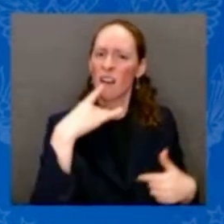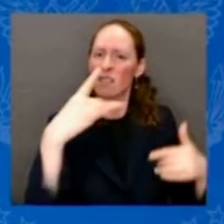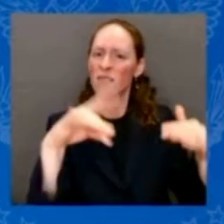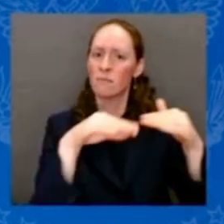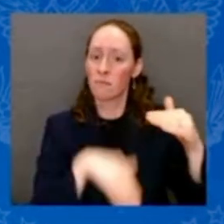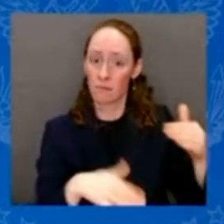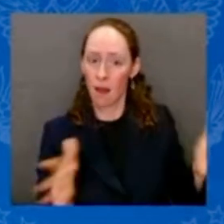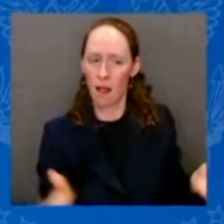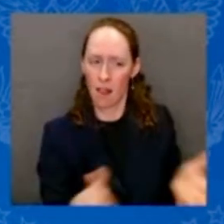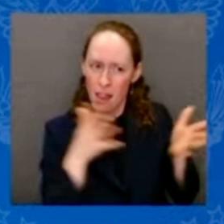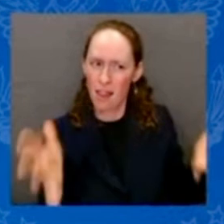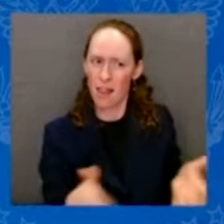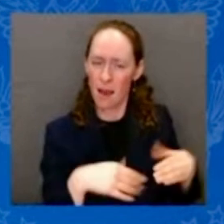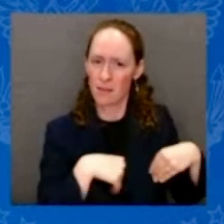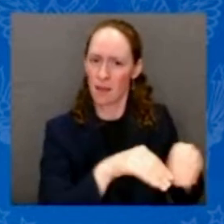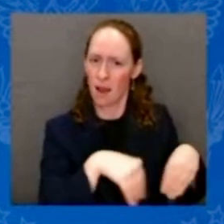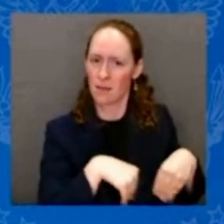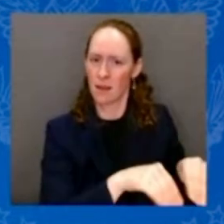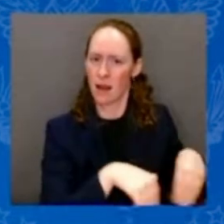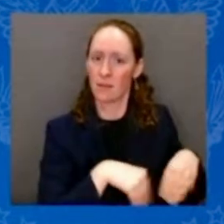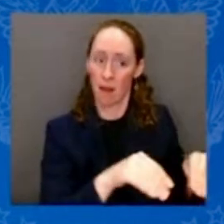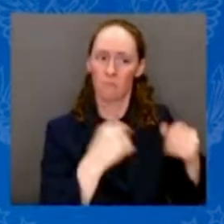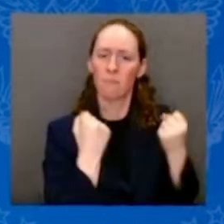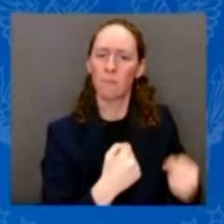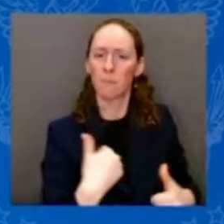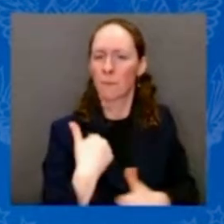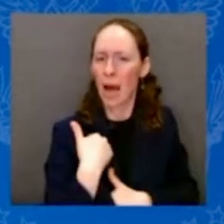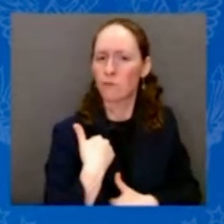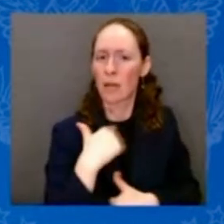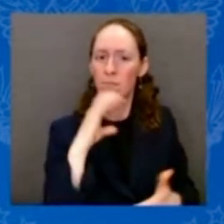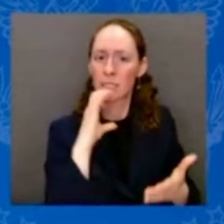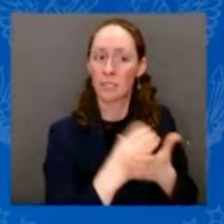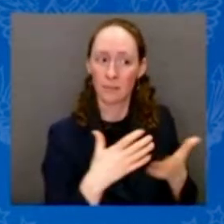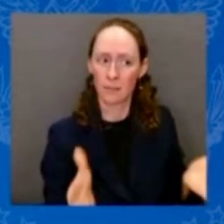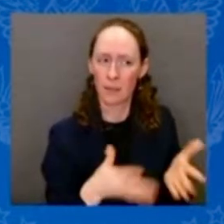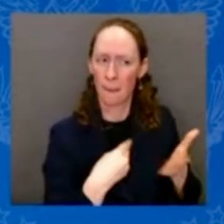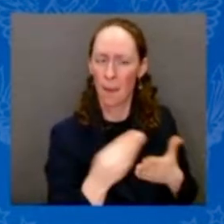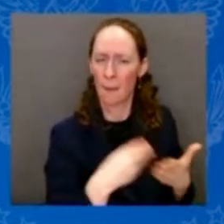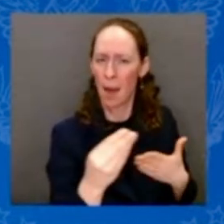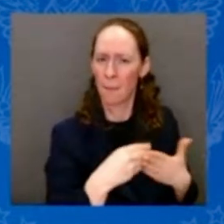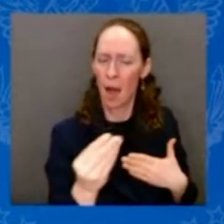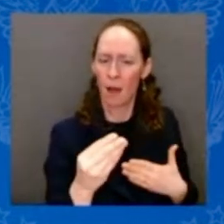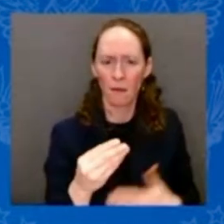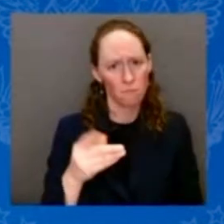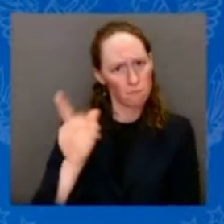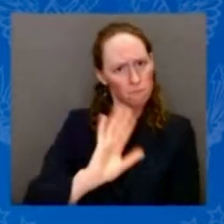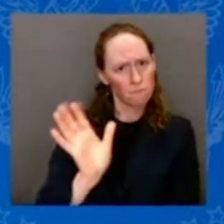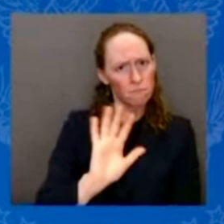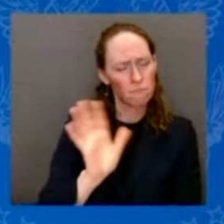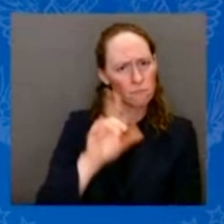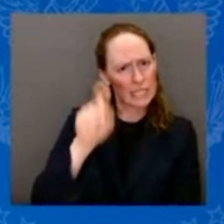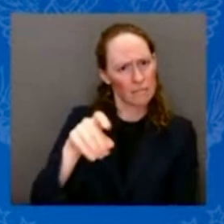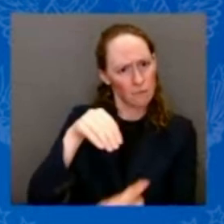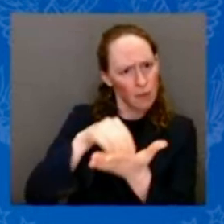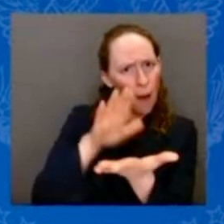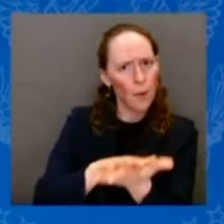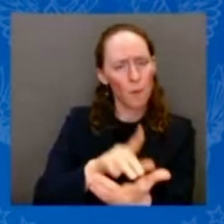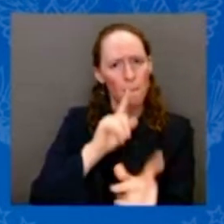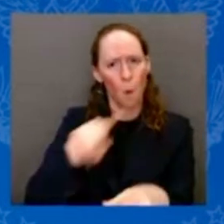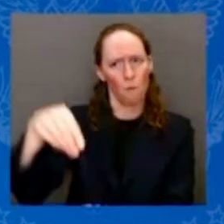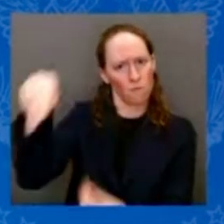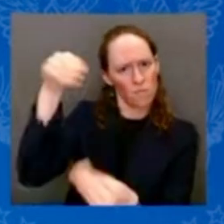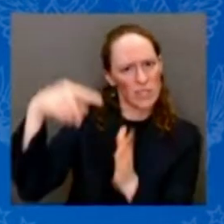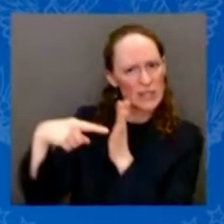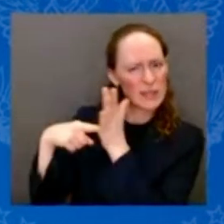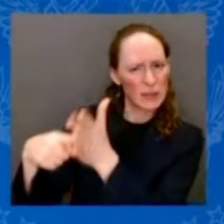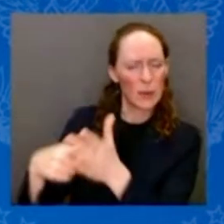publicly release alcohol, tobacco, and firearms inspection reports of firearms dealers who are cited for violation of the